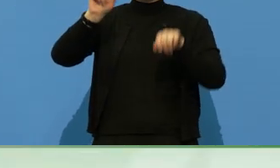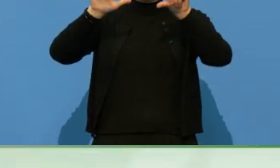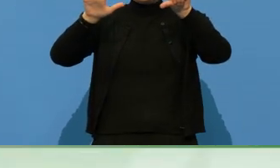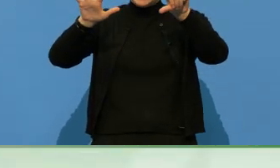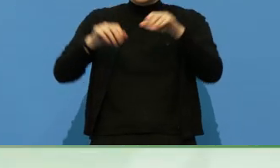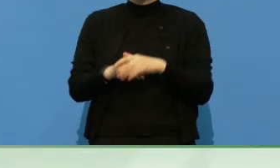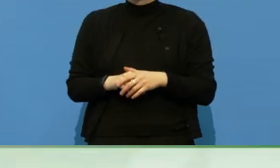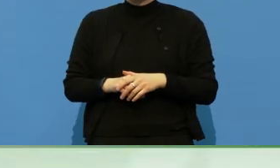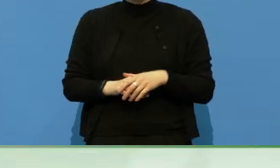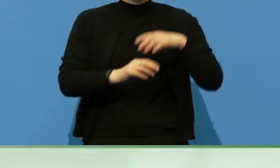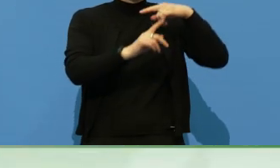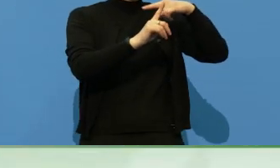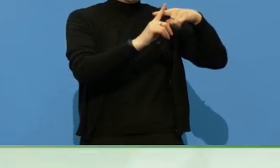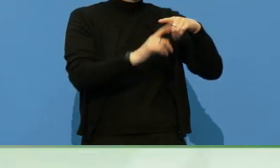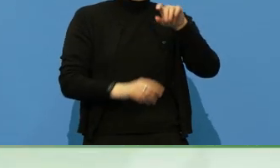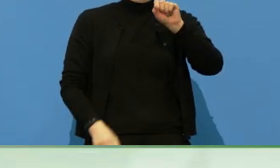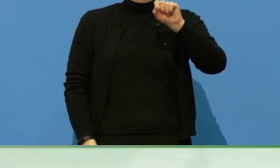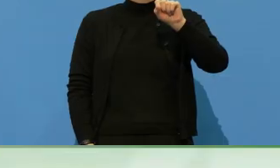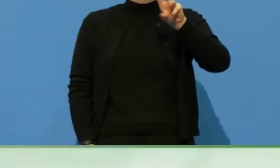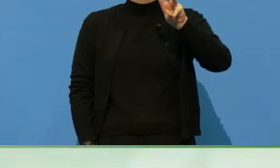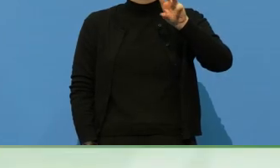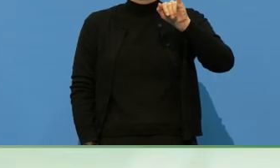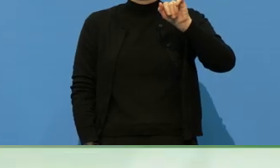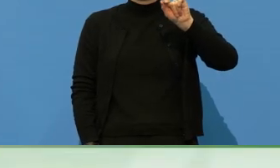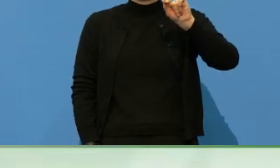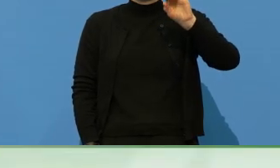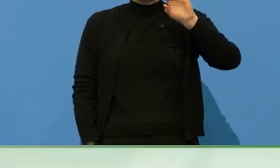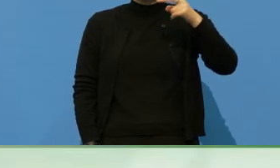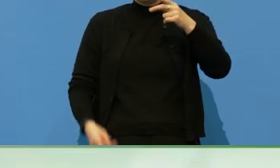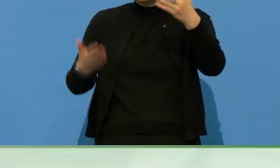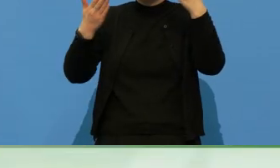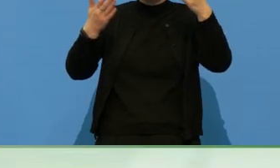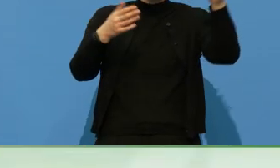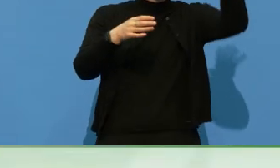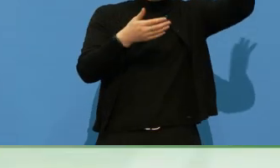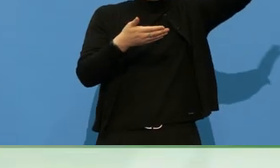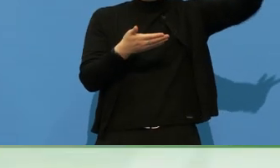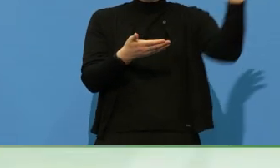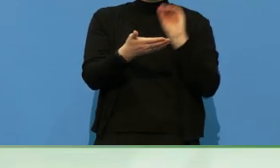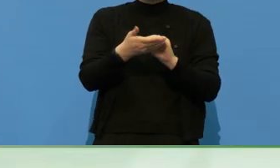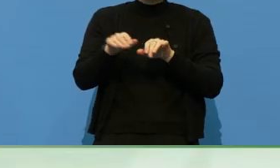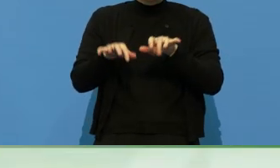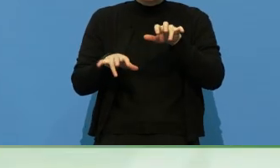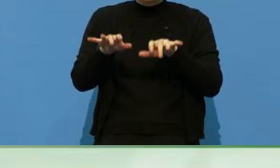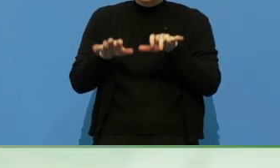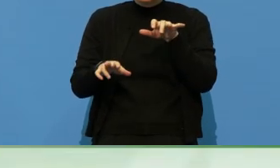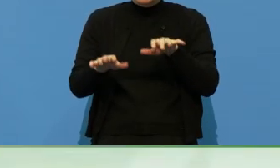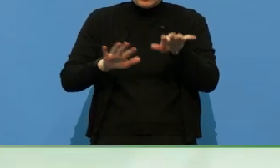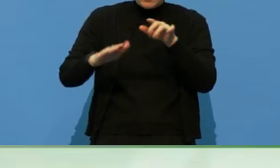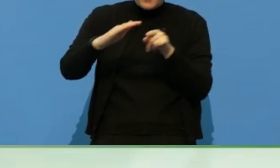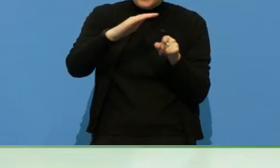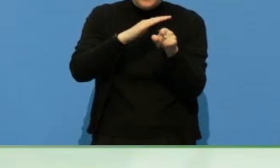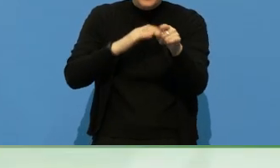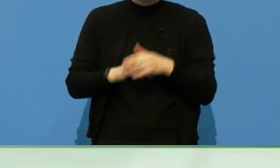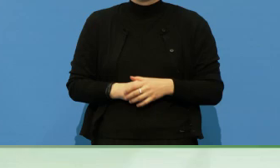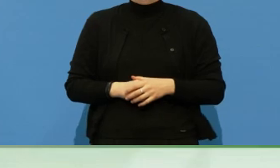and understand more about what that tool is. And you are, of course, also very welcome always to check in on our website at the Bevika Foundation.